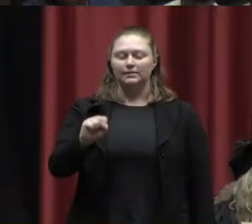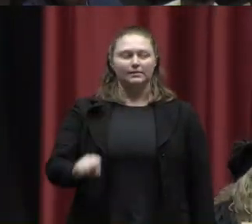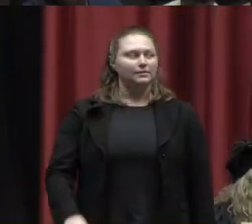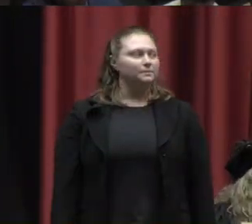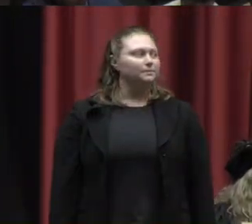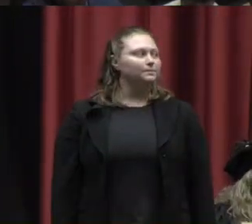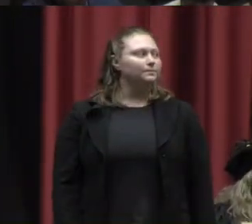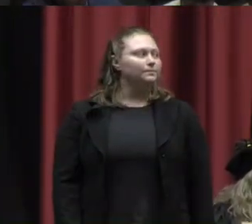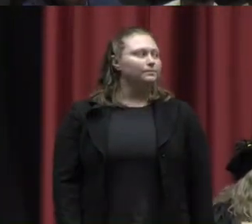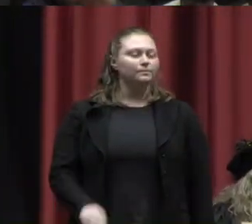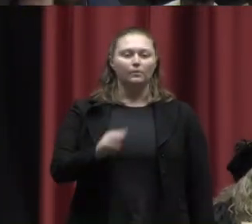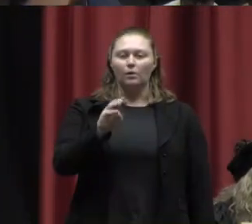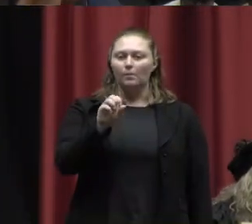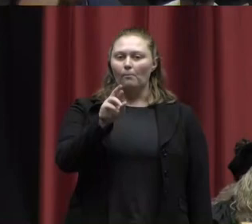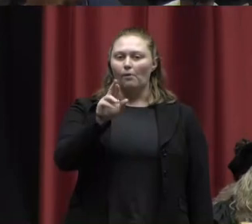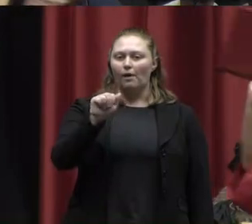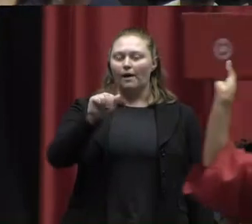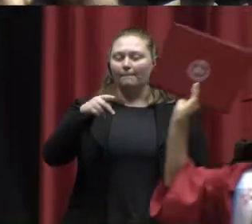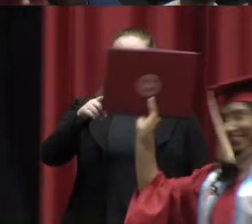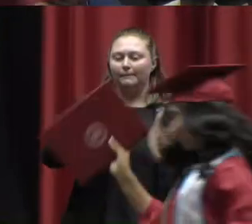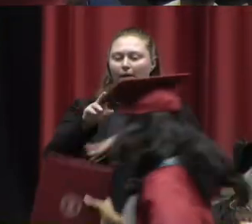Noah Gutierrez.